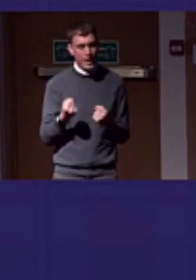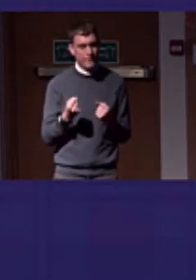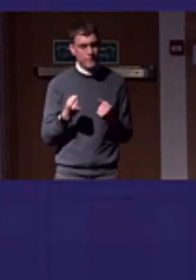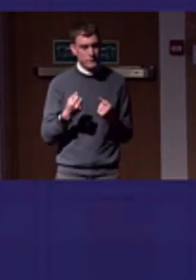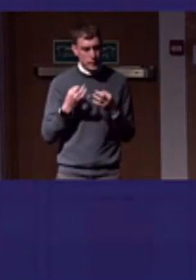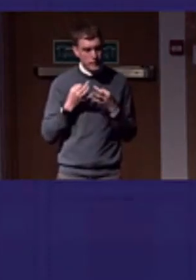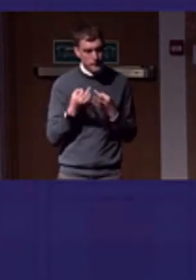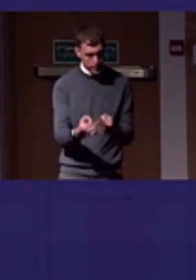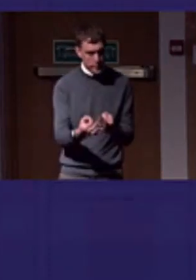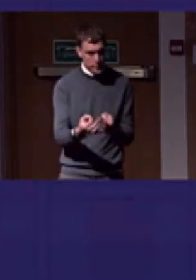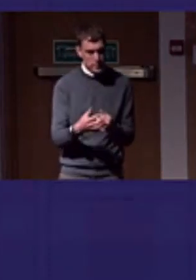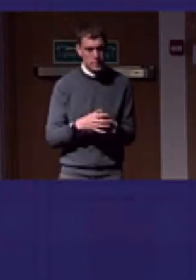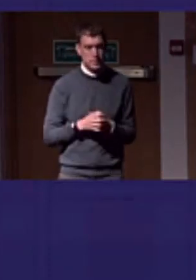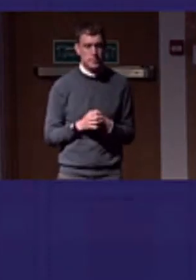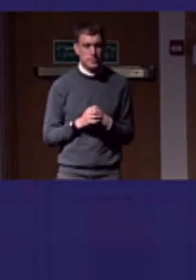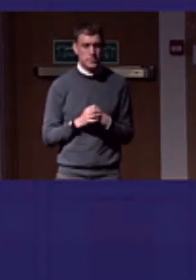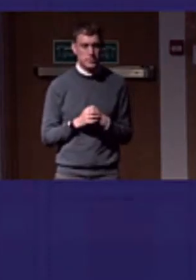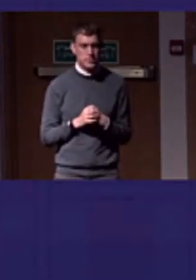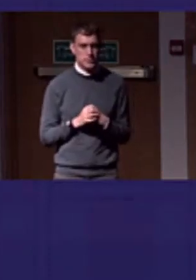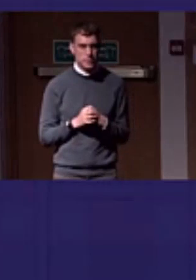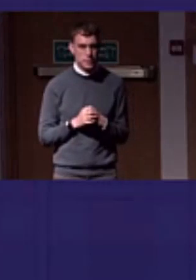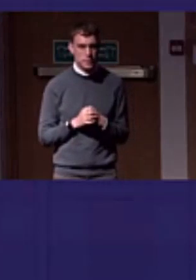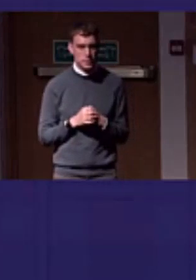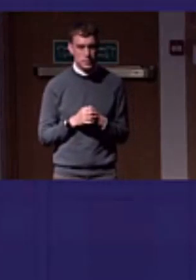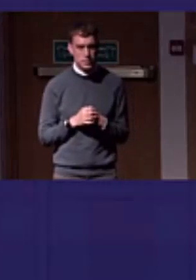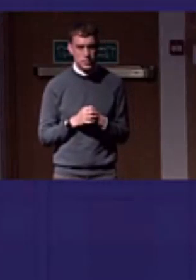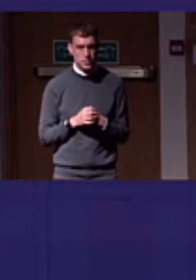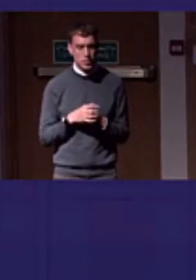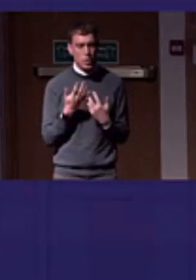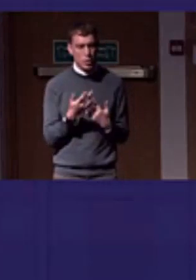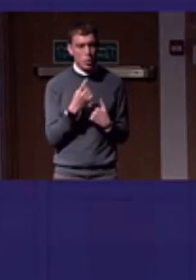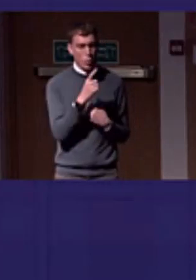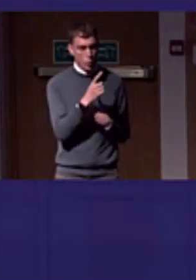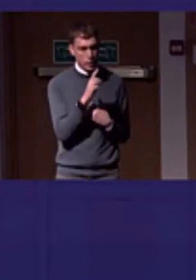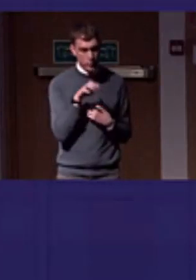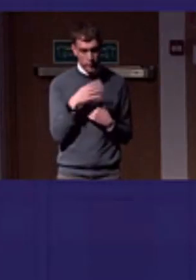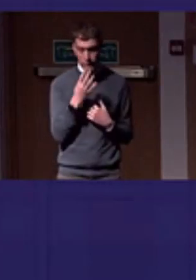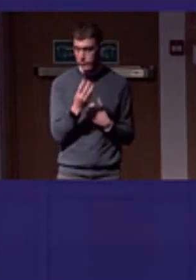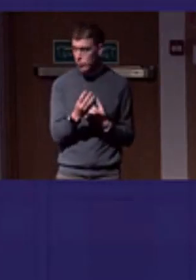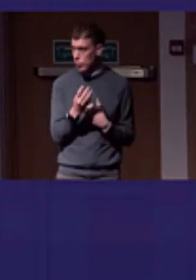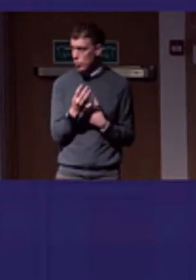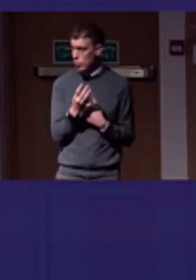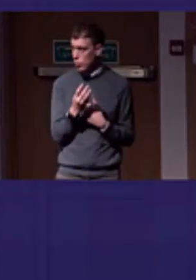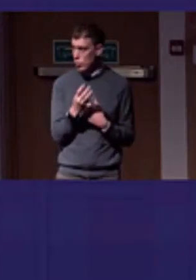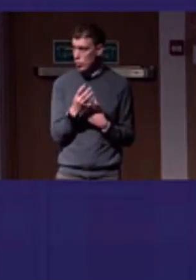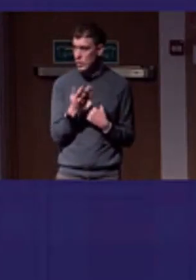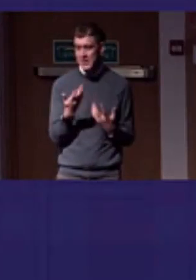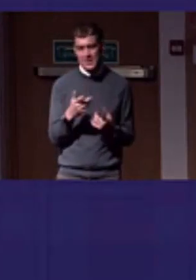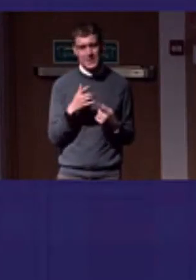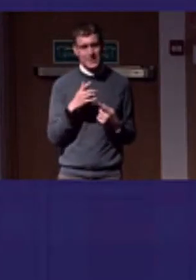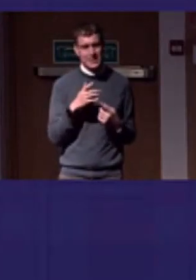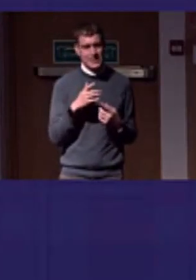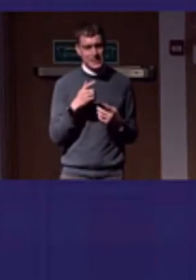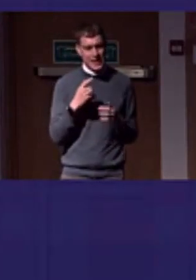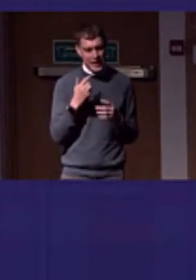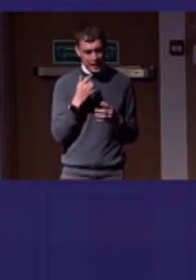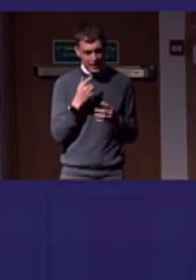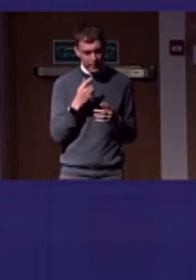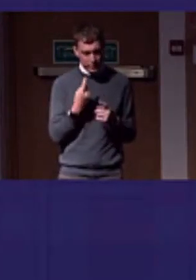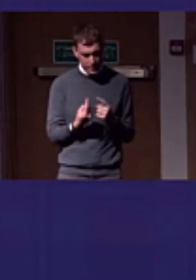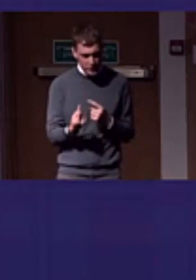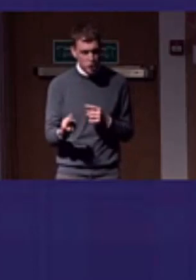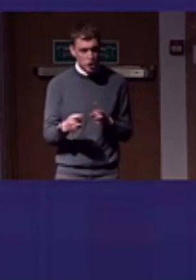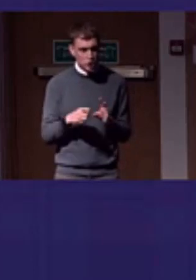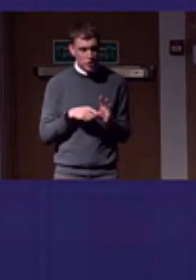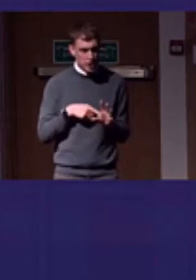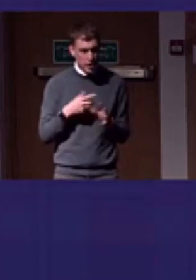permanent. 1 in 2, as Mike Hartley pointed out, have a mental health condition that is temporary. Seasonal disorder, postpartum disorder, social